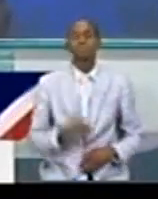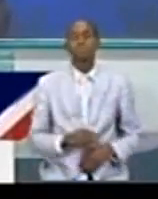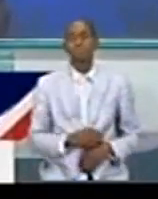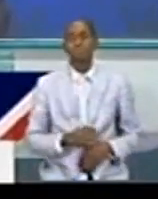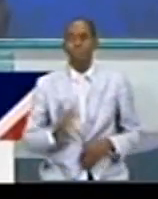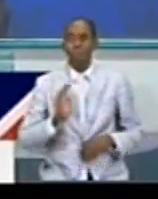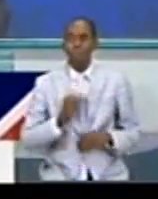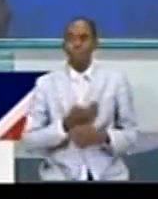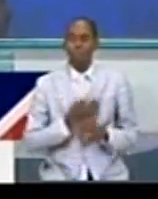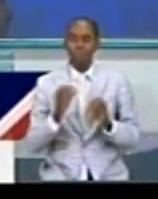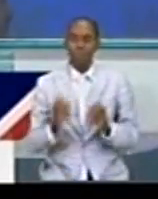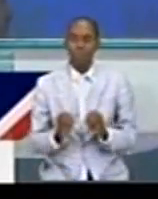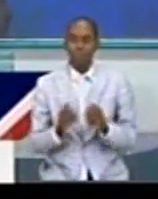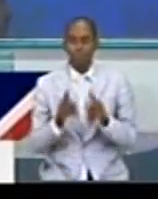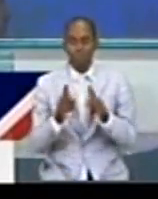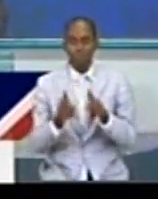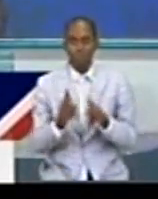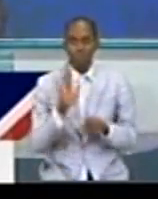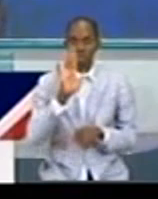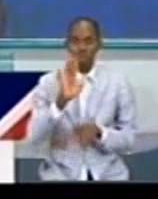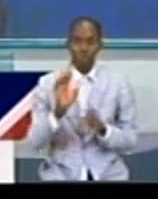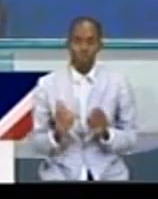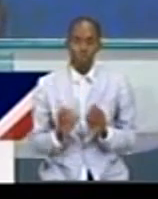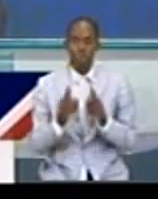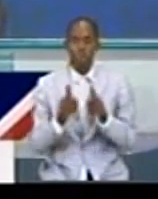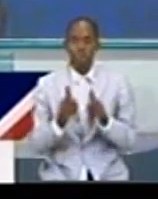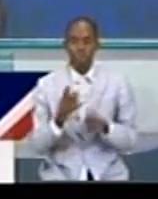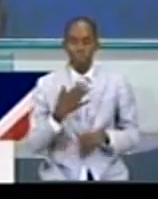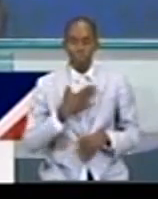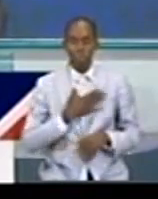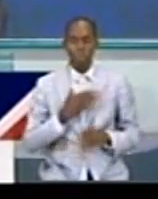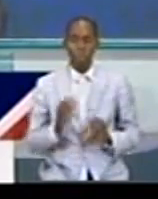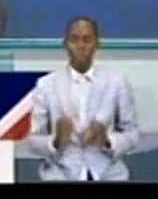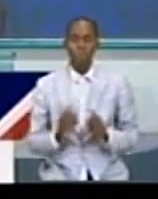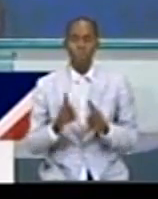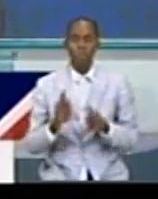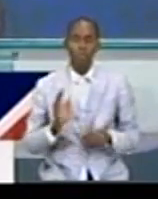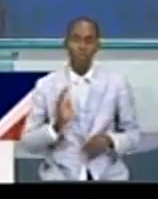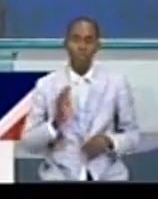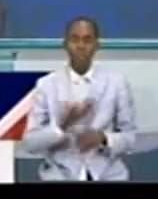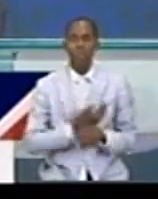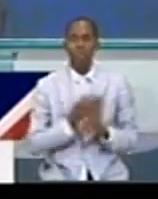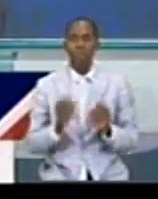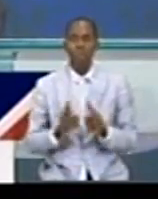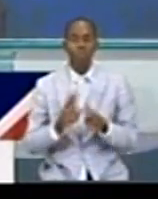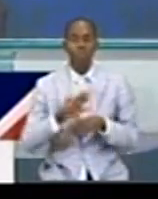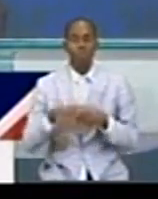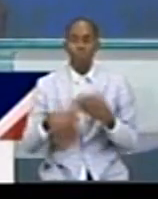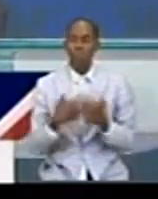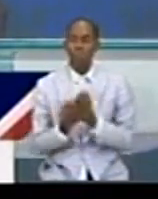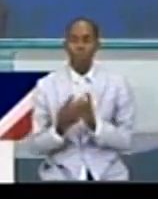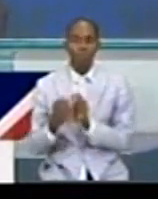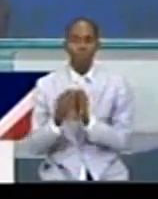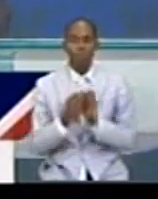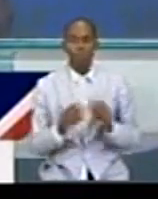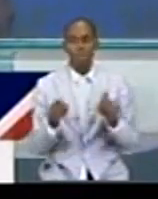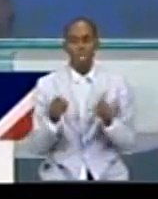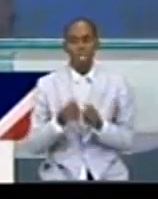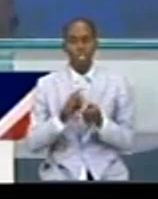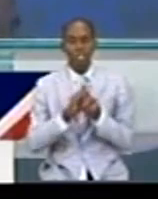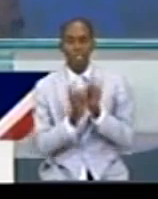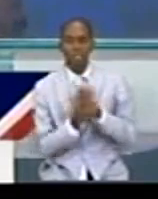Our privilege, your privilege, my privilege, our privilege, all of us as